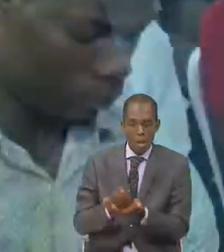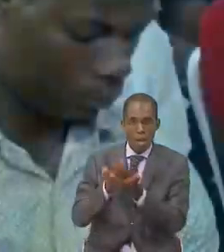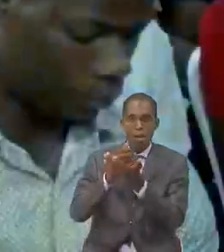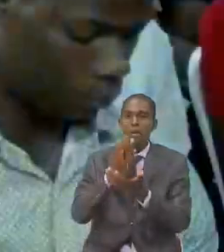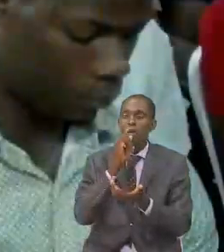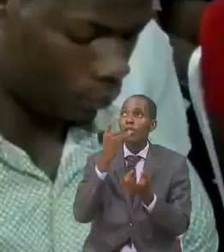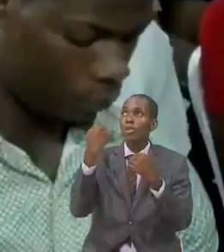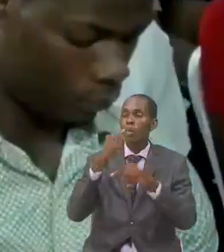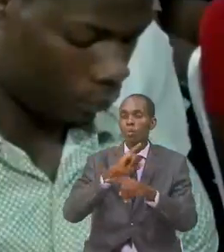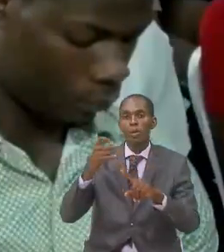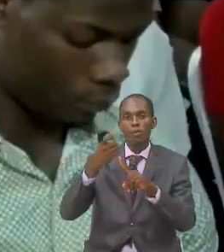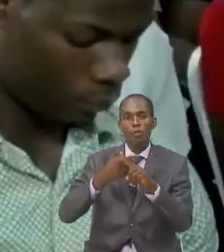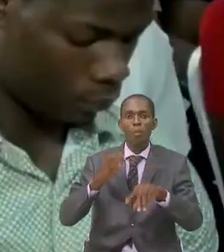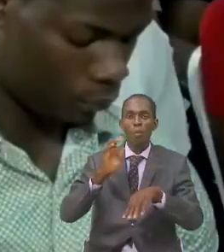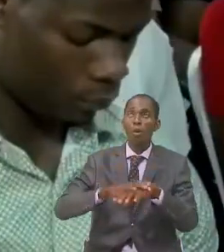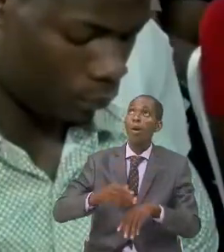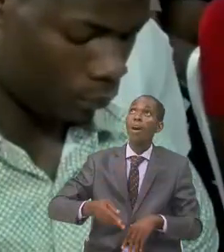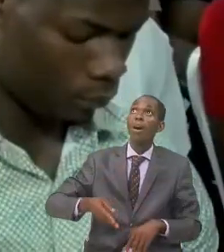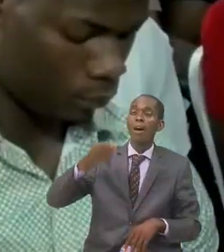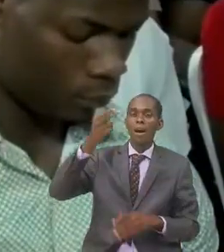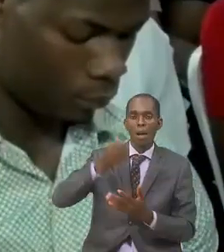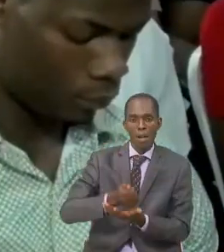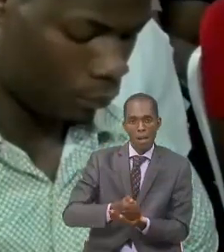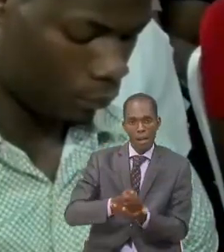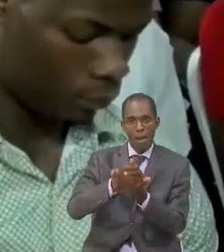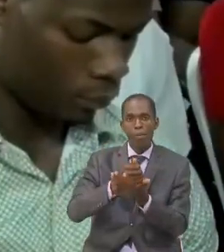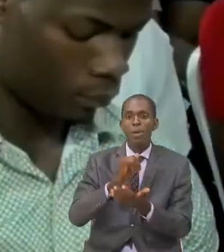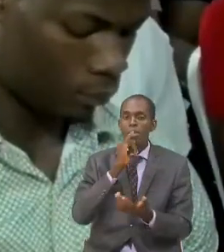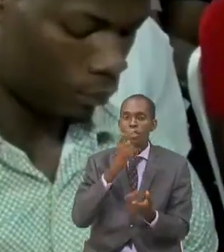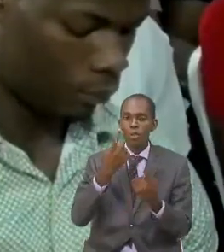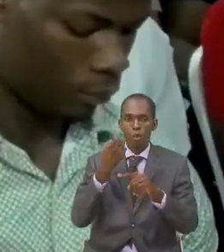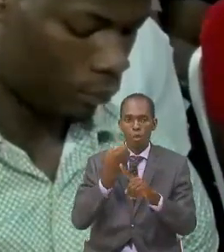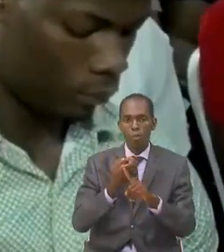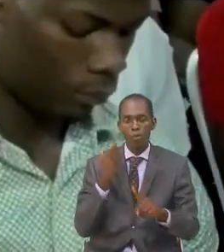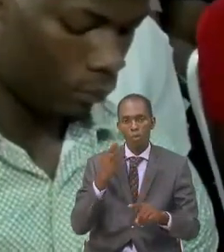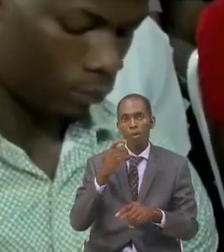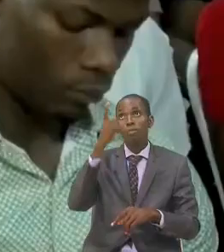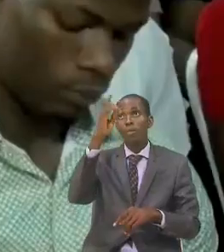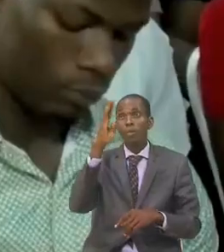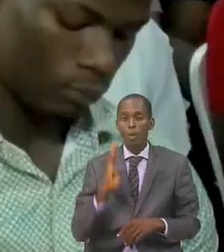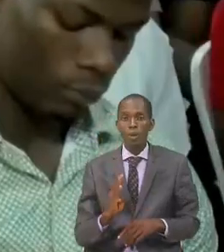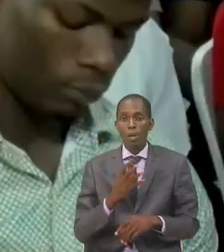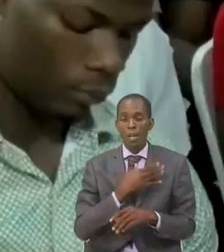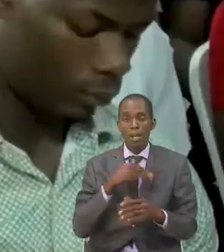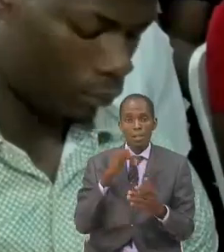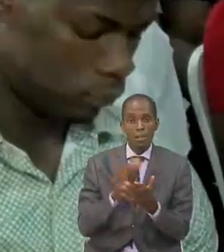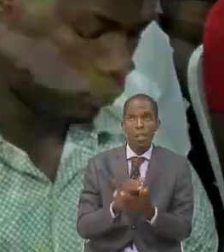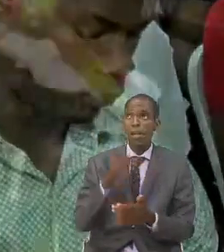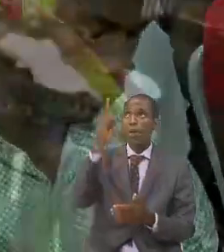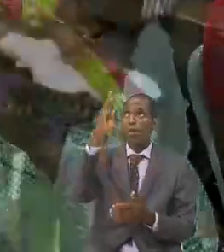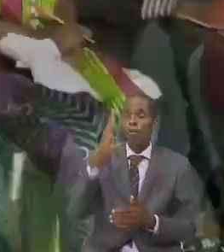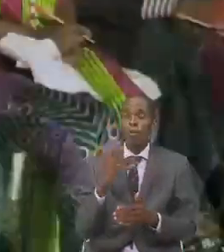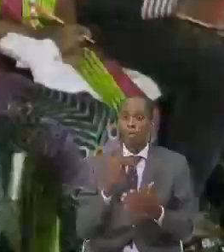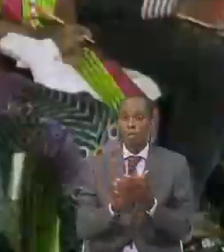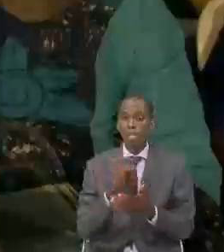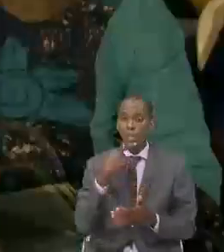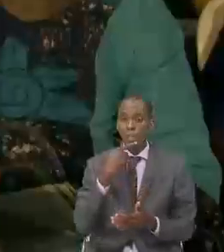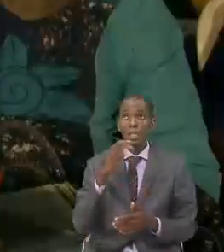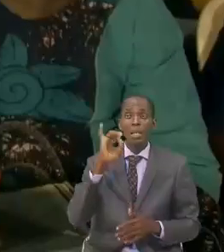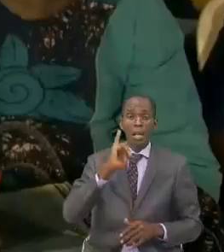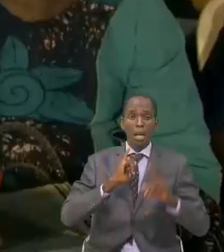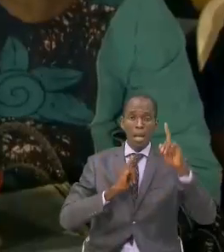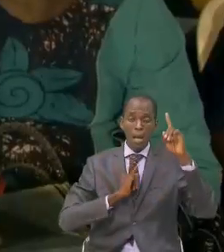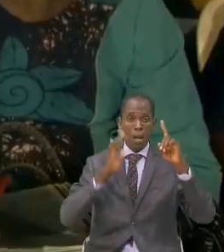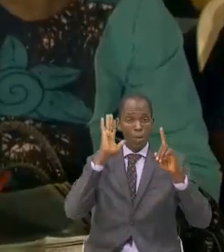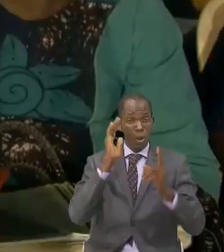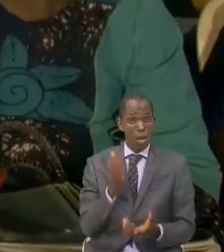himself. He cannot help you. But help is coming from on high. Help is coming from God. And